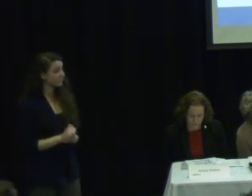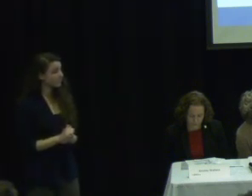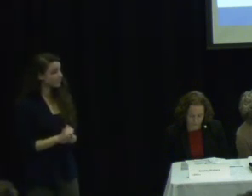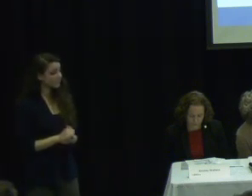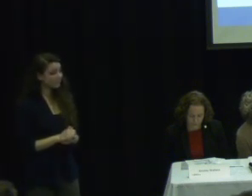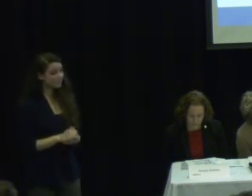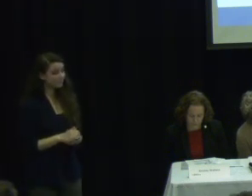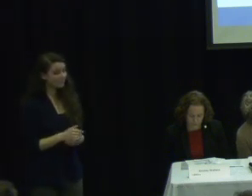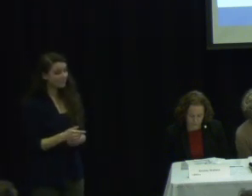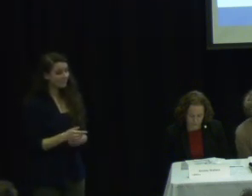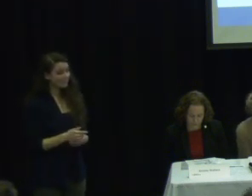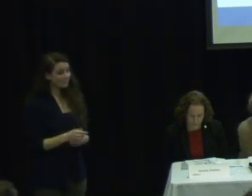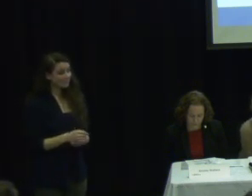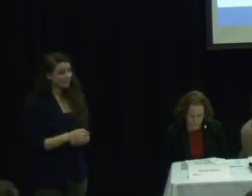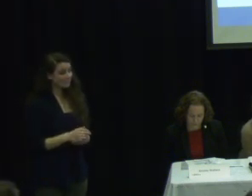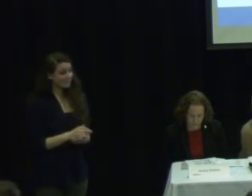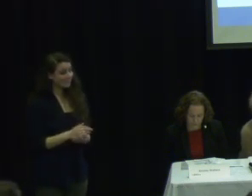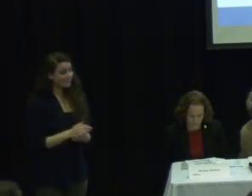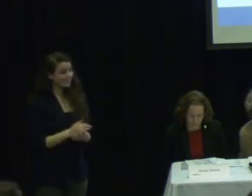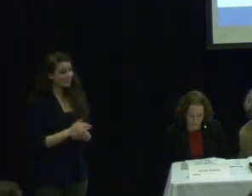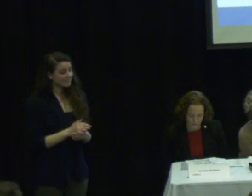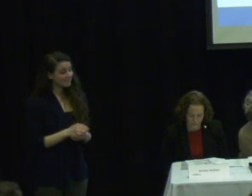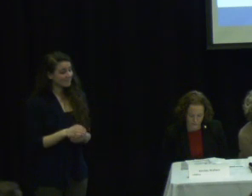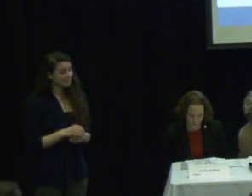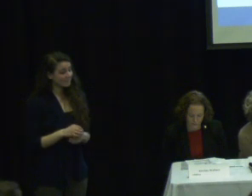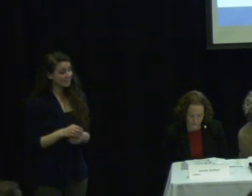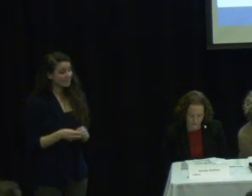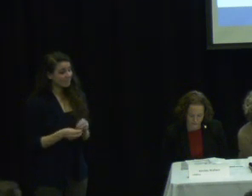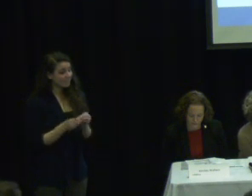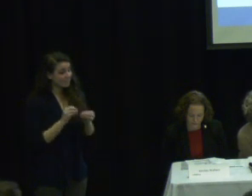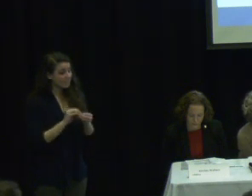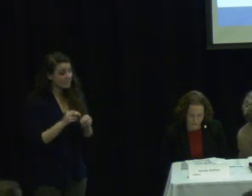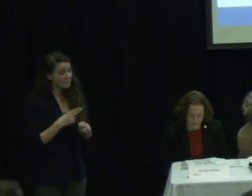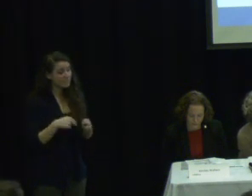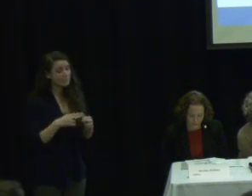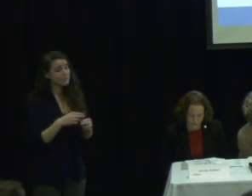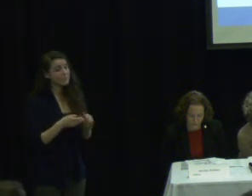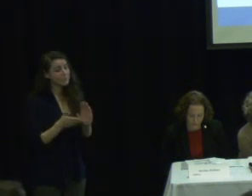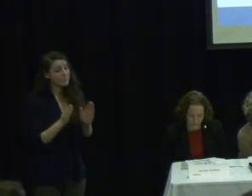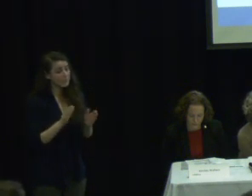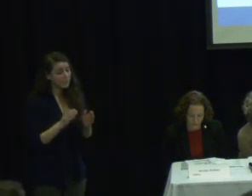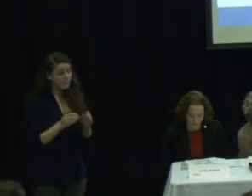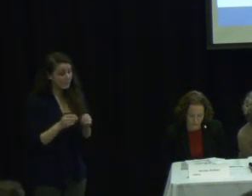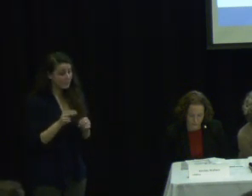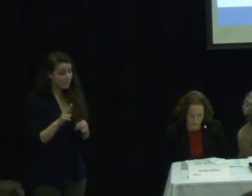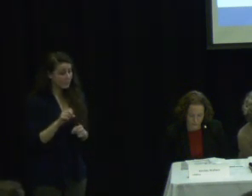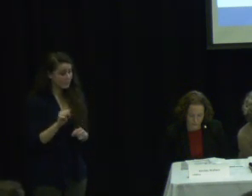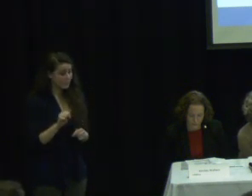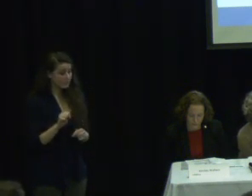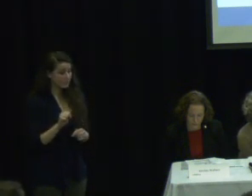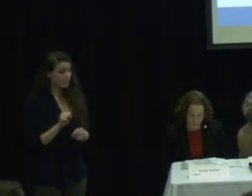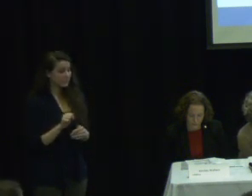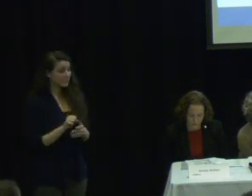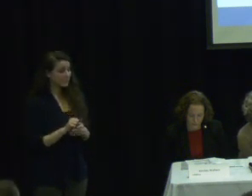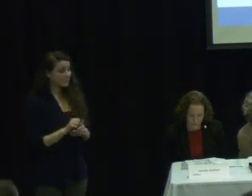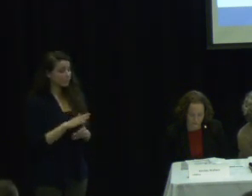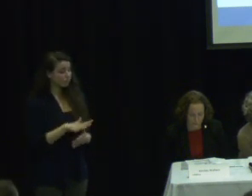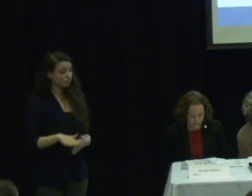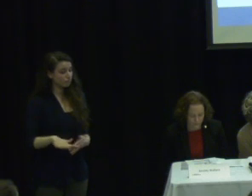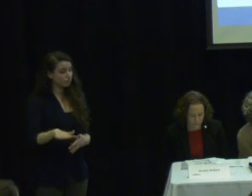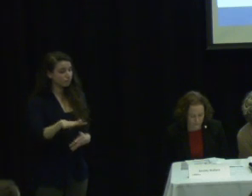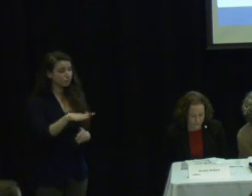2025, 24. Where the whole country experiences a major cliff when it came to